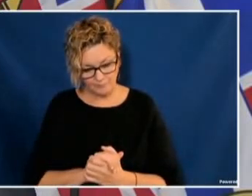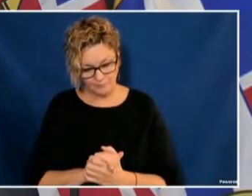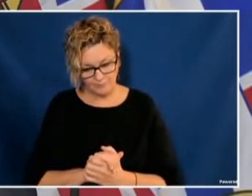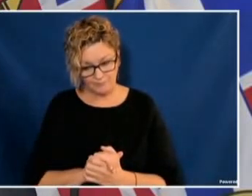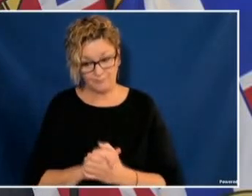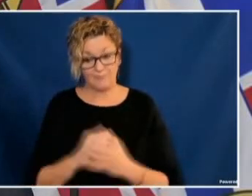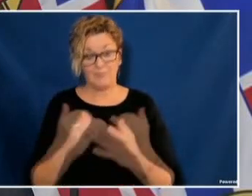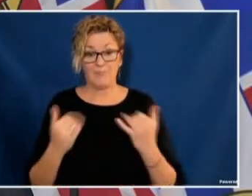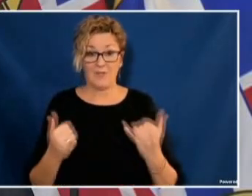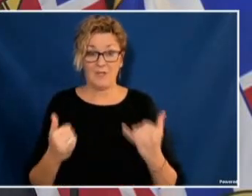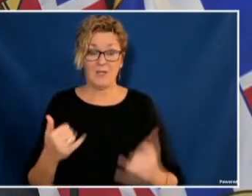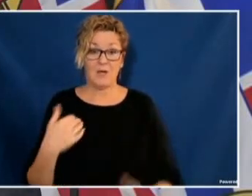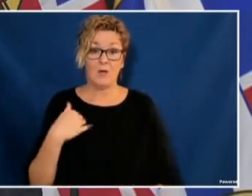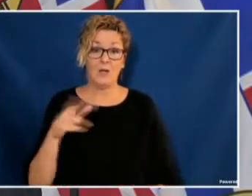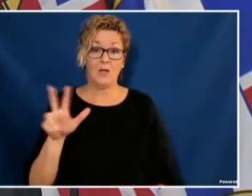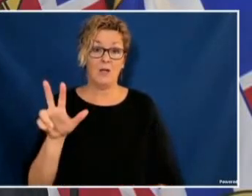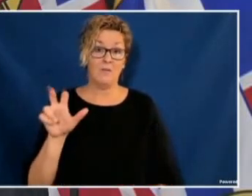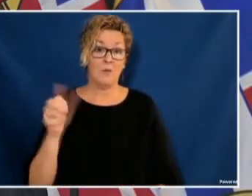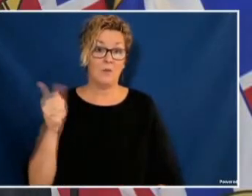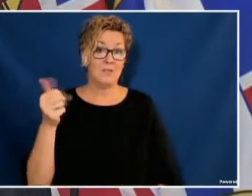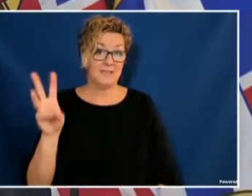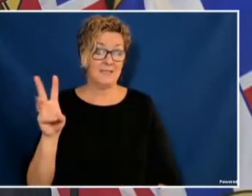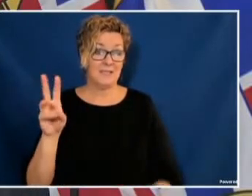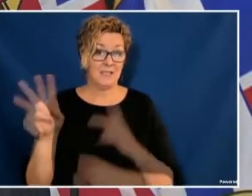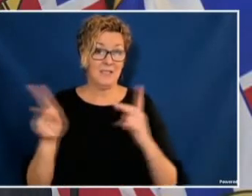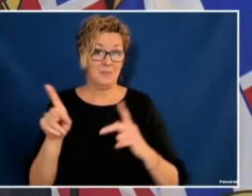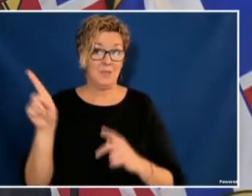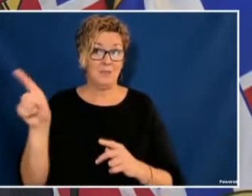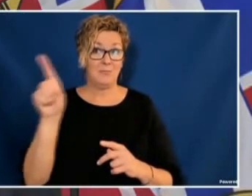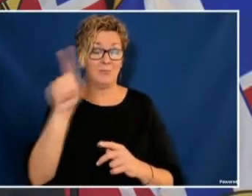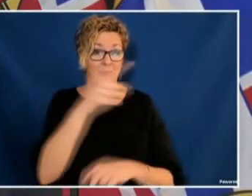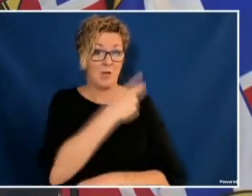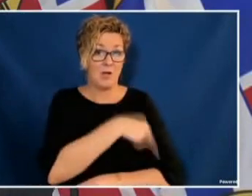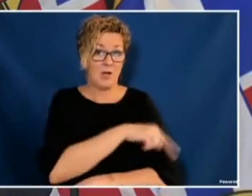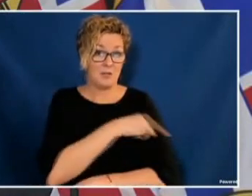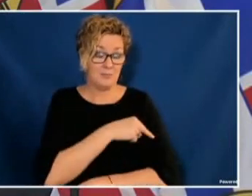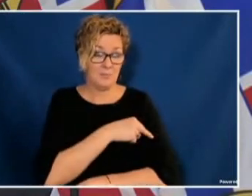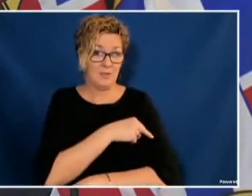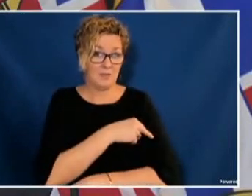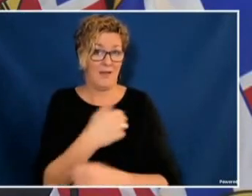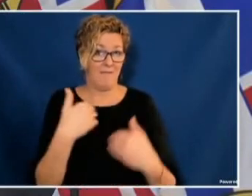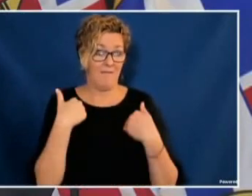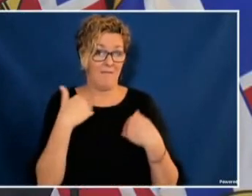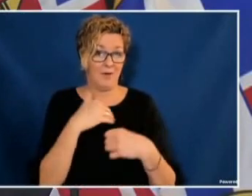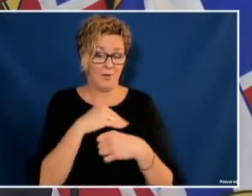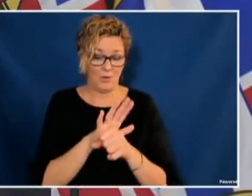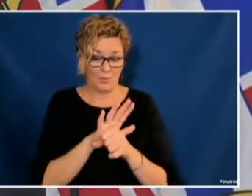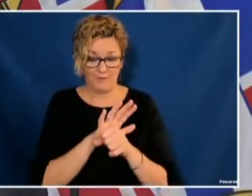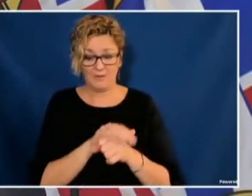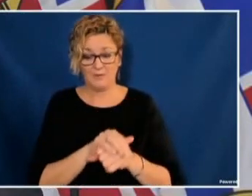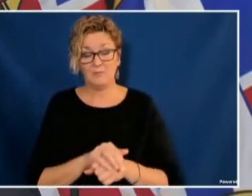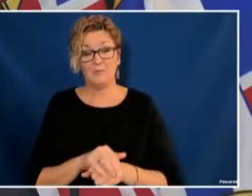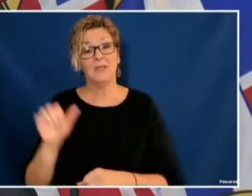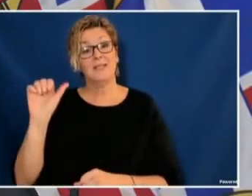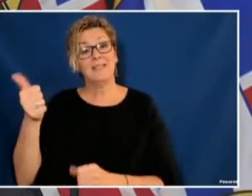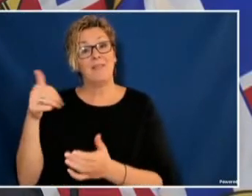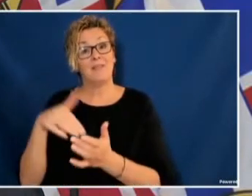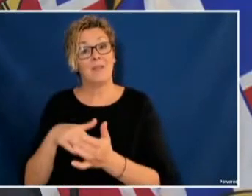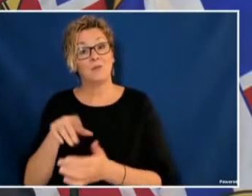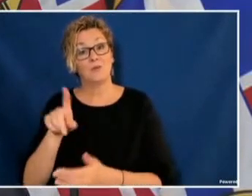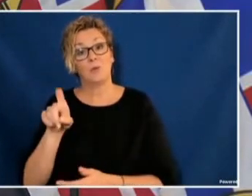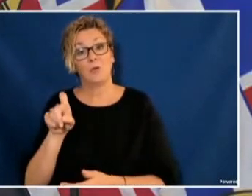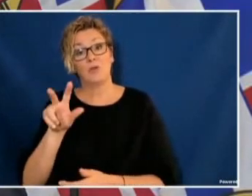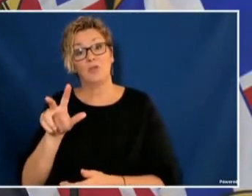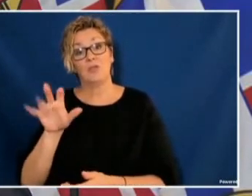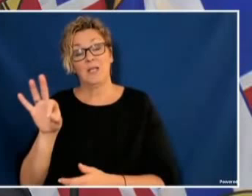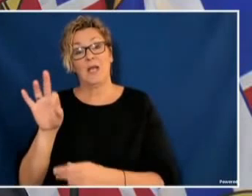doubt, rule things out. I've heard some people say that they had some concern or misunderstanding about the